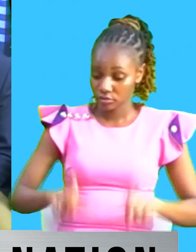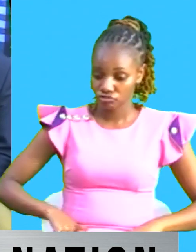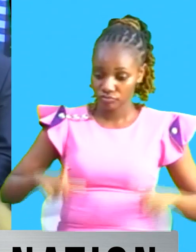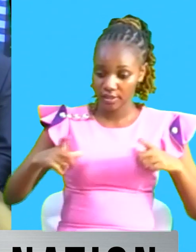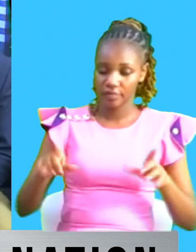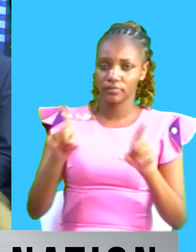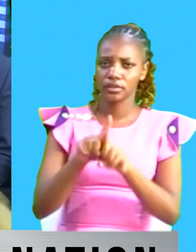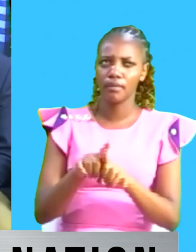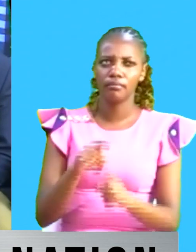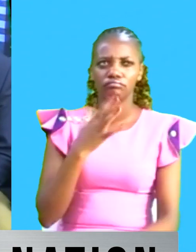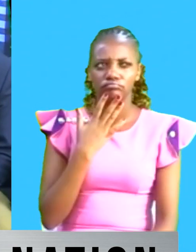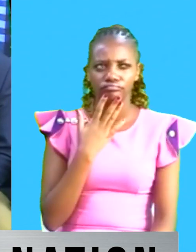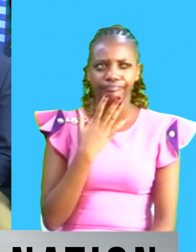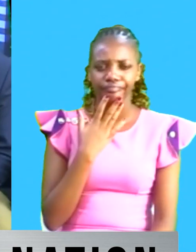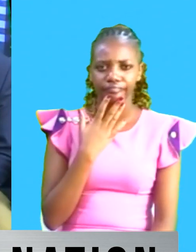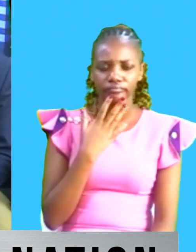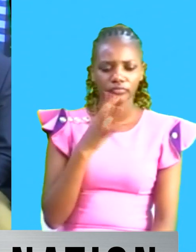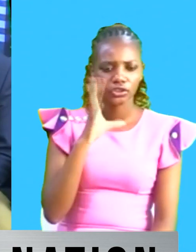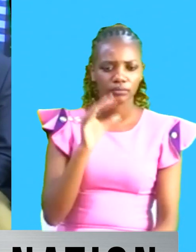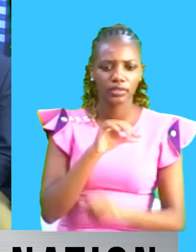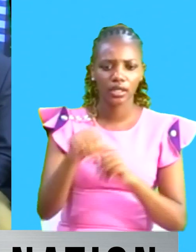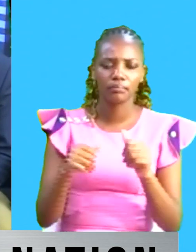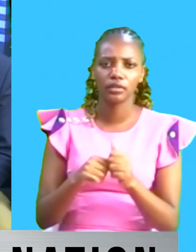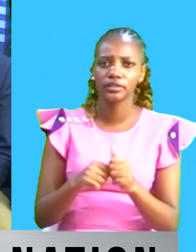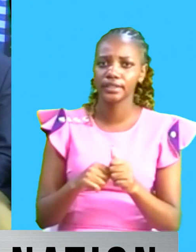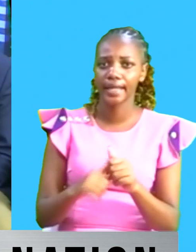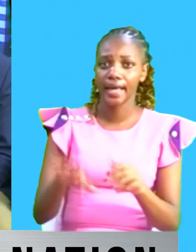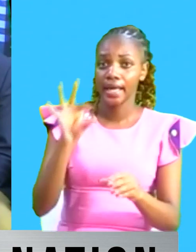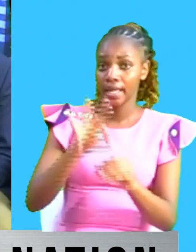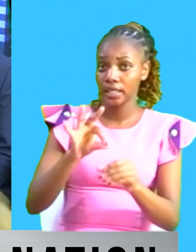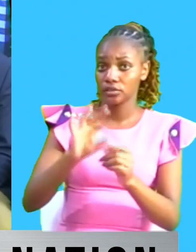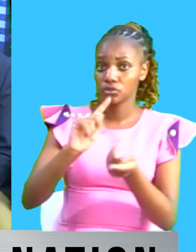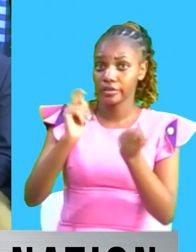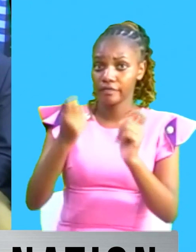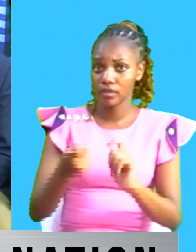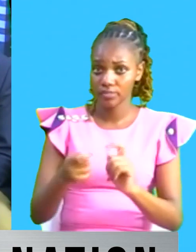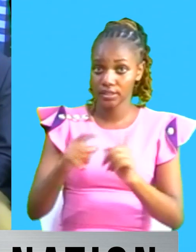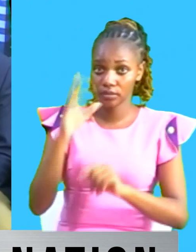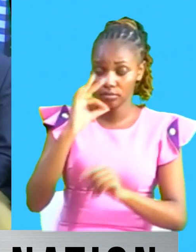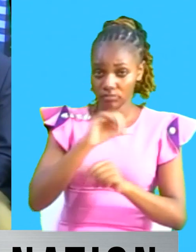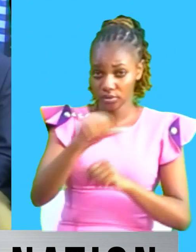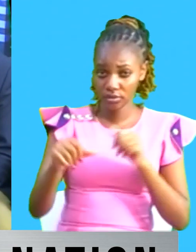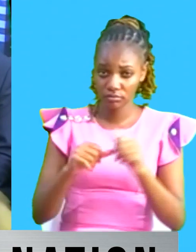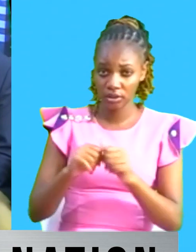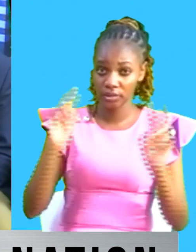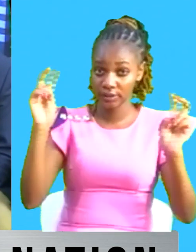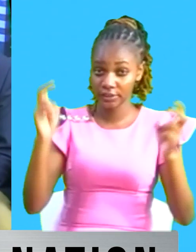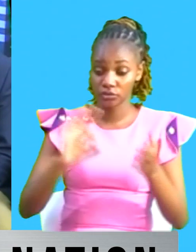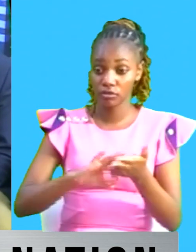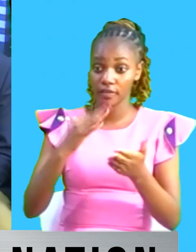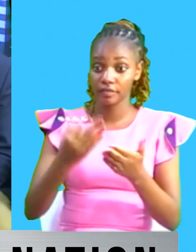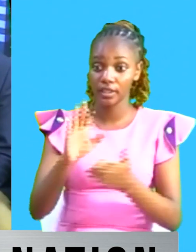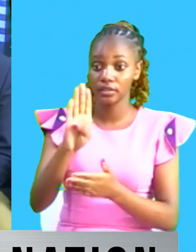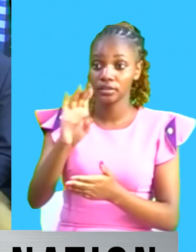also mentioned the issue of electoral reforms. You've spoken about the issue of the finance